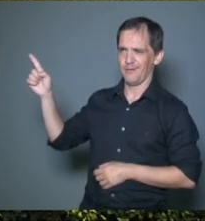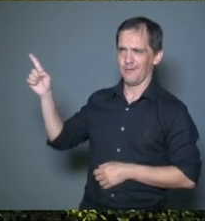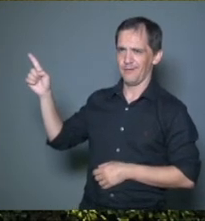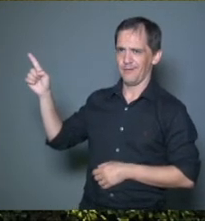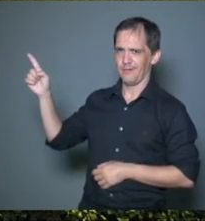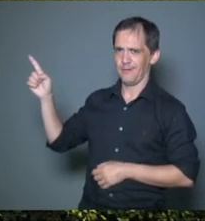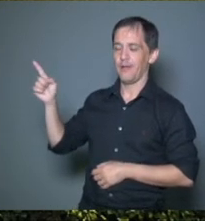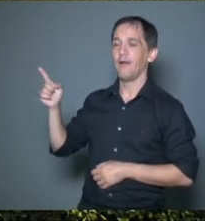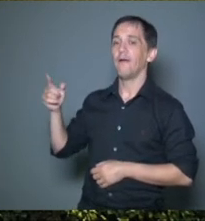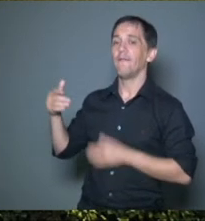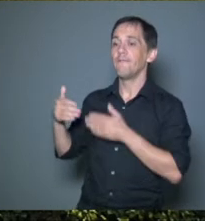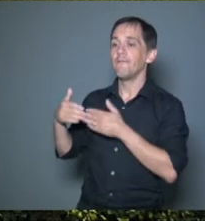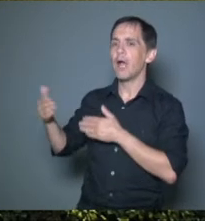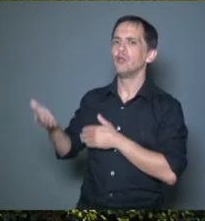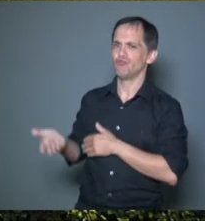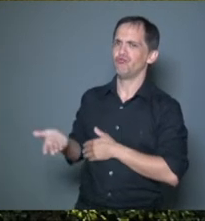table.